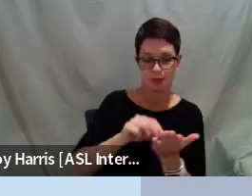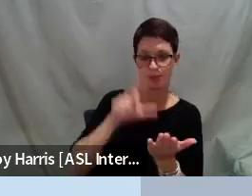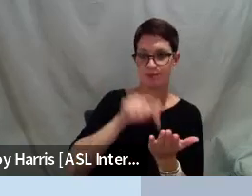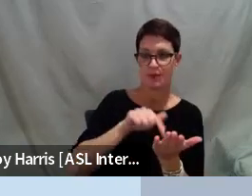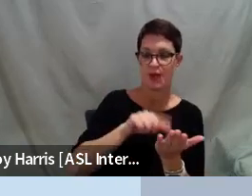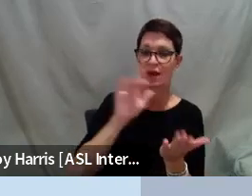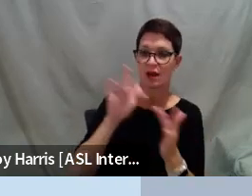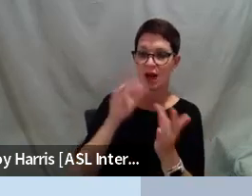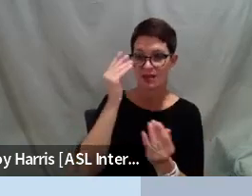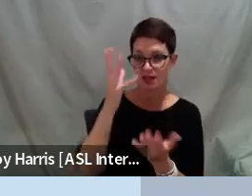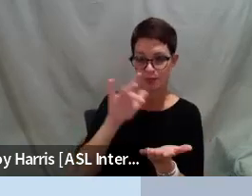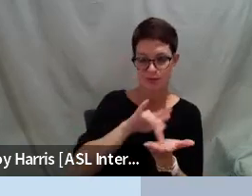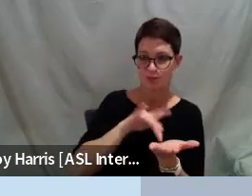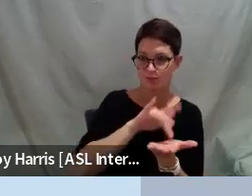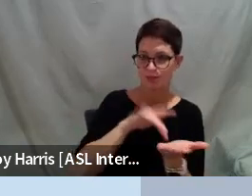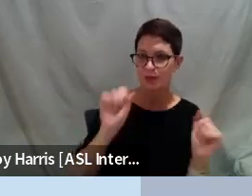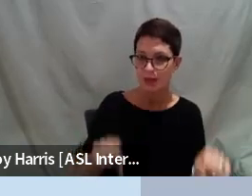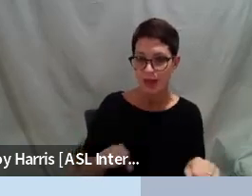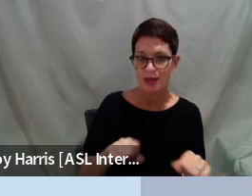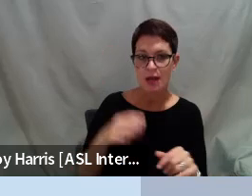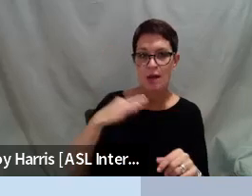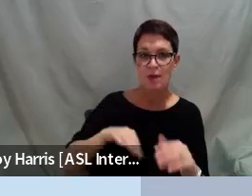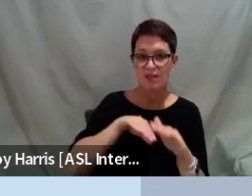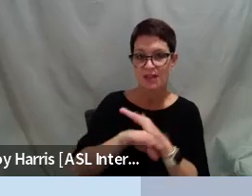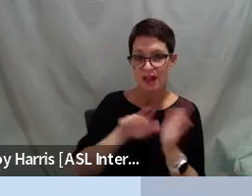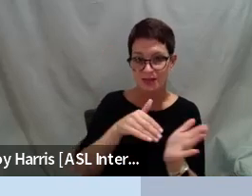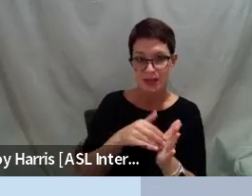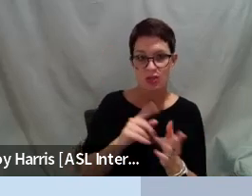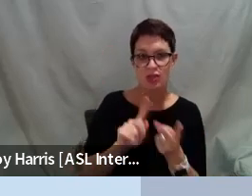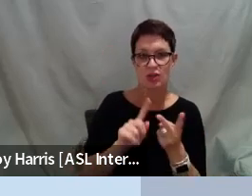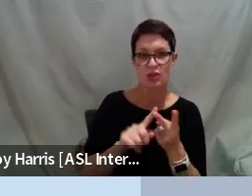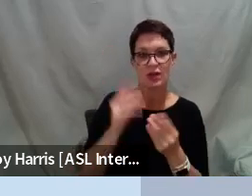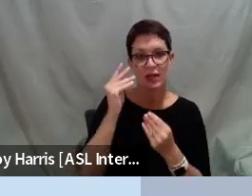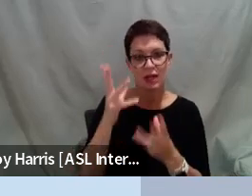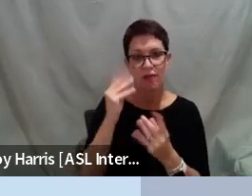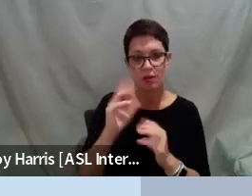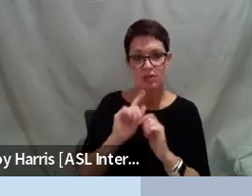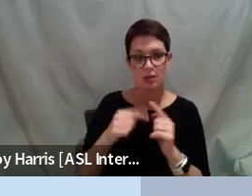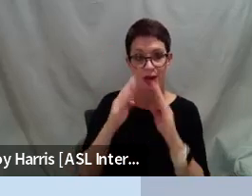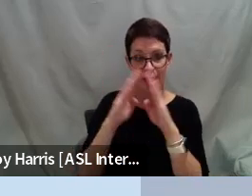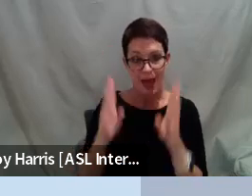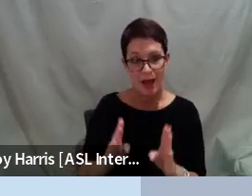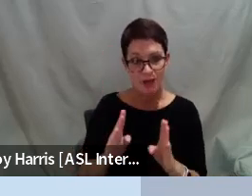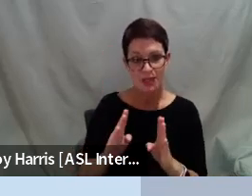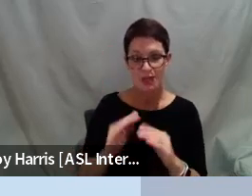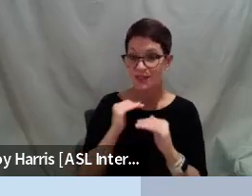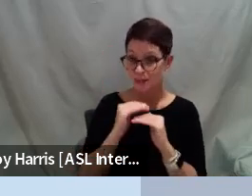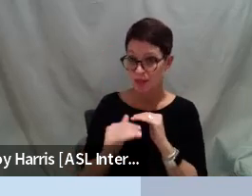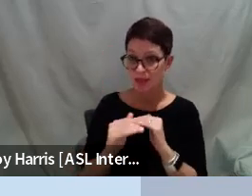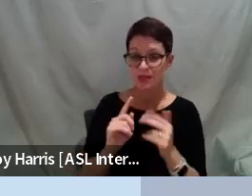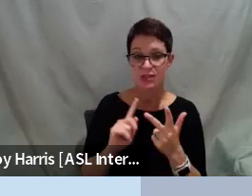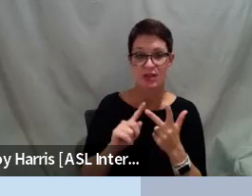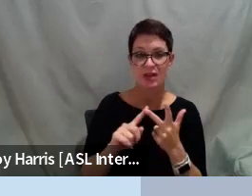form, but they have a benefits access center, information on housing stabilization